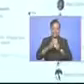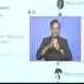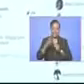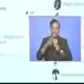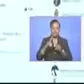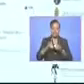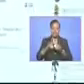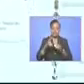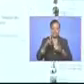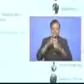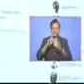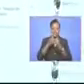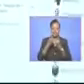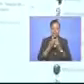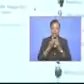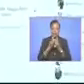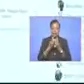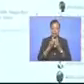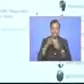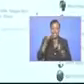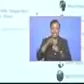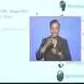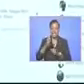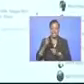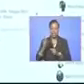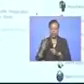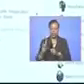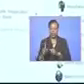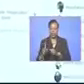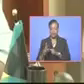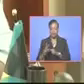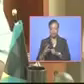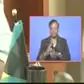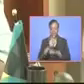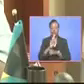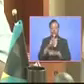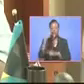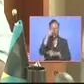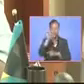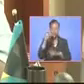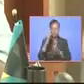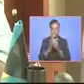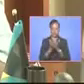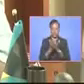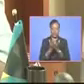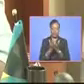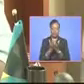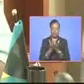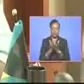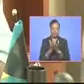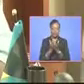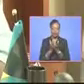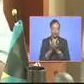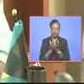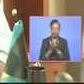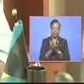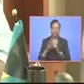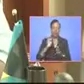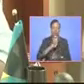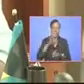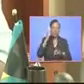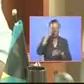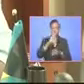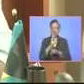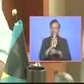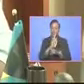the spot. Farquharson says the department is also utilizing Facebook. We try to use this advancement in social media